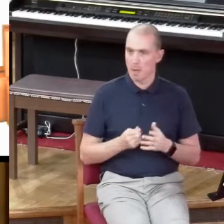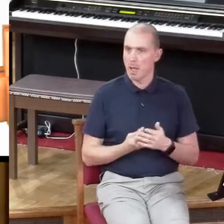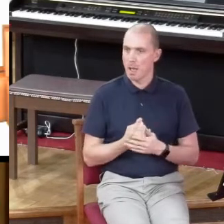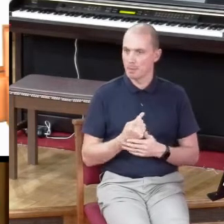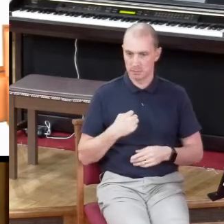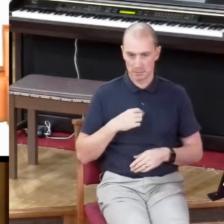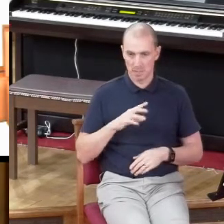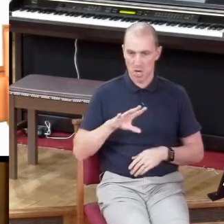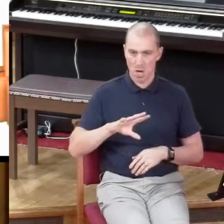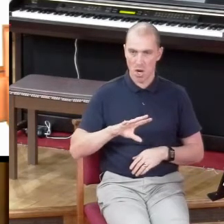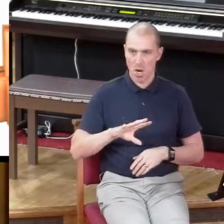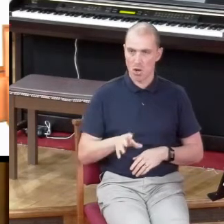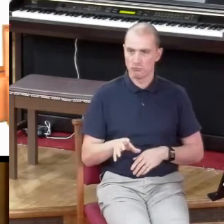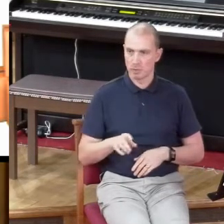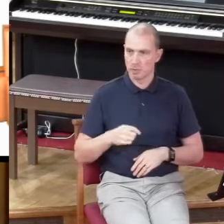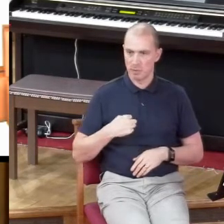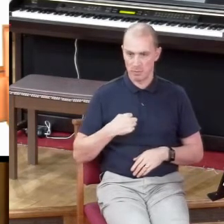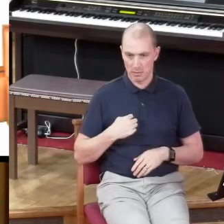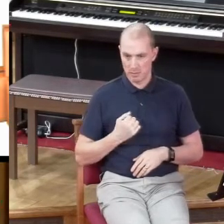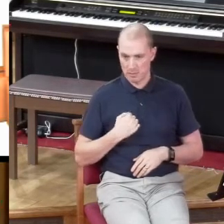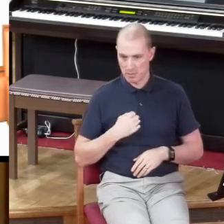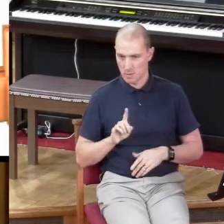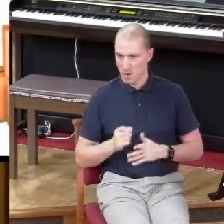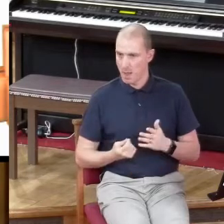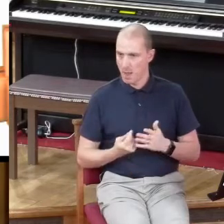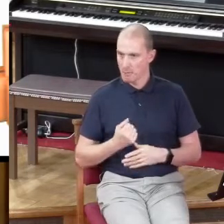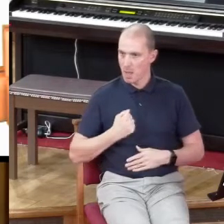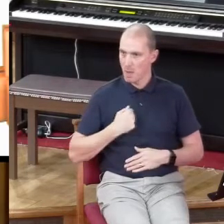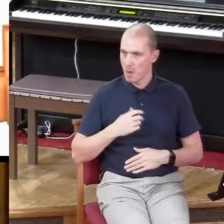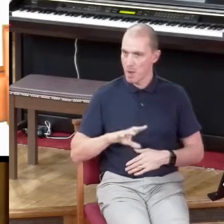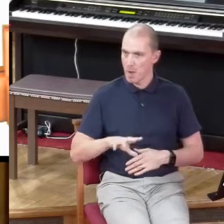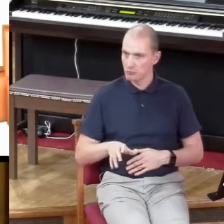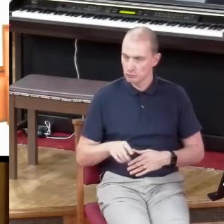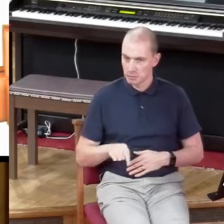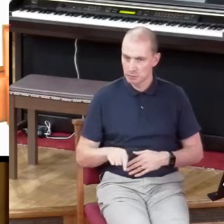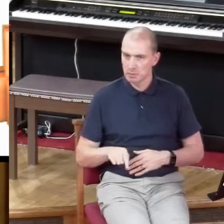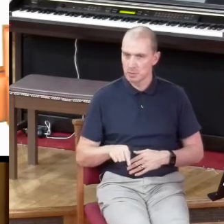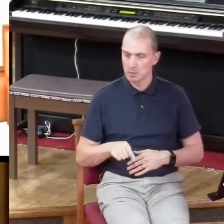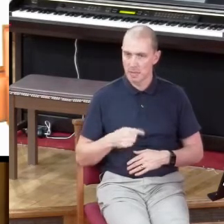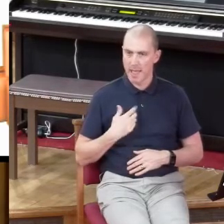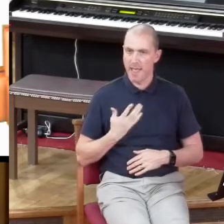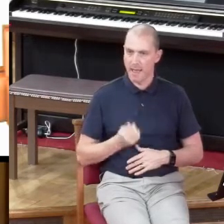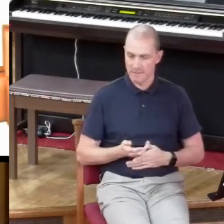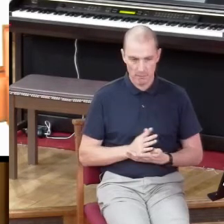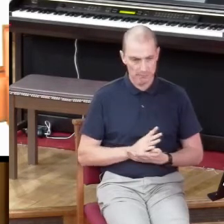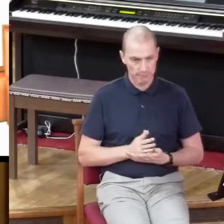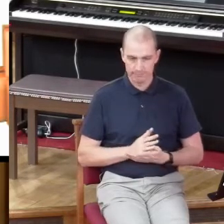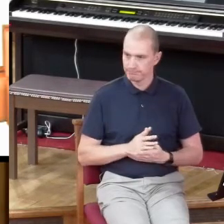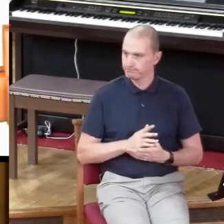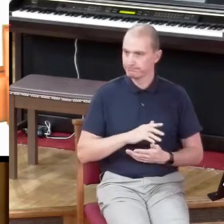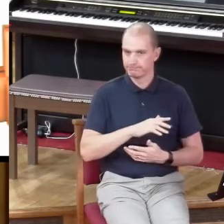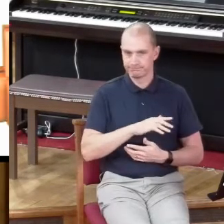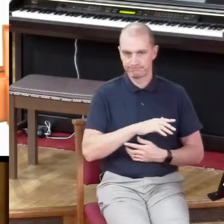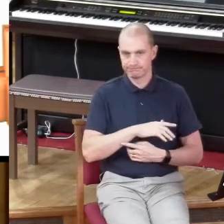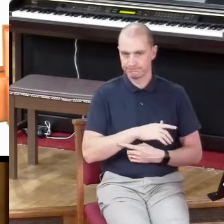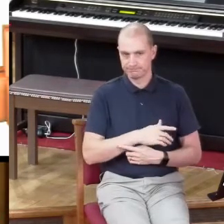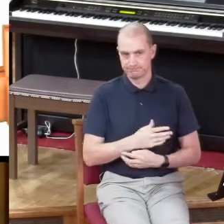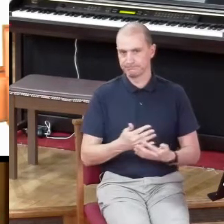our country at the moment? We all have those. There are uncertainties around us. But unless you do away with God